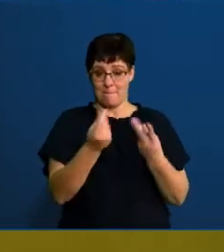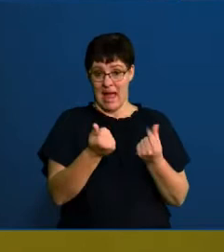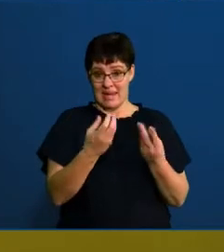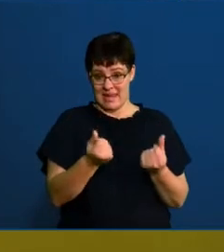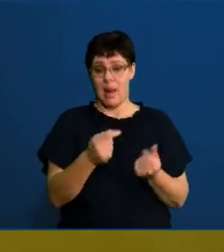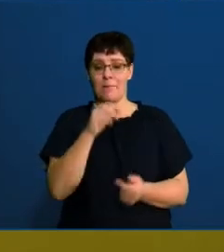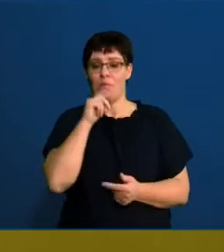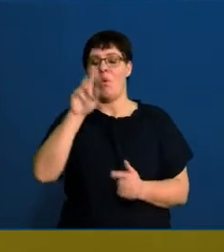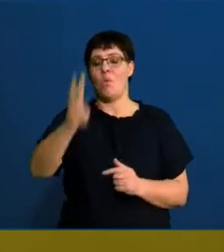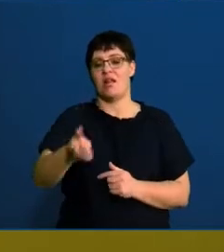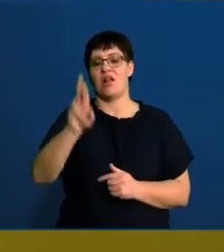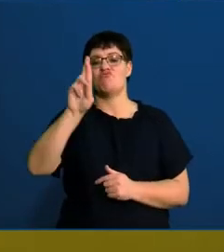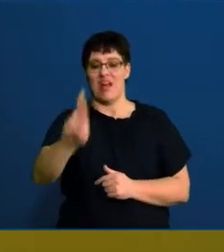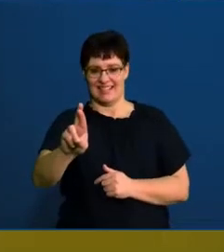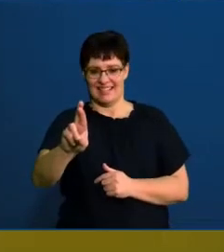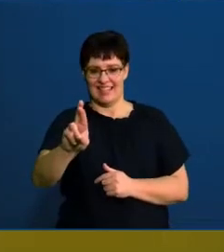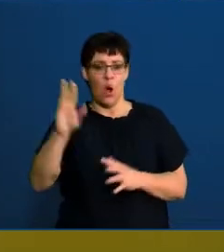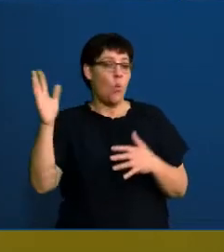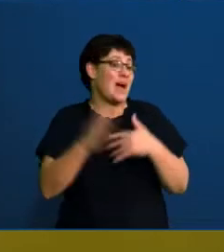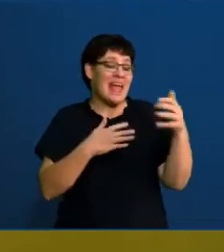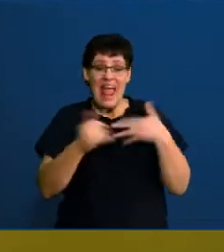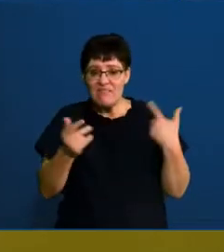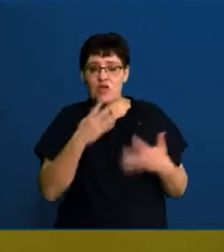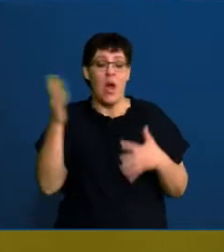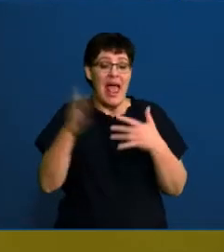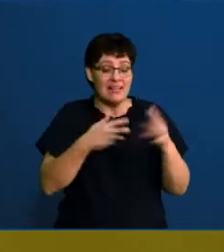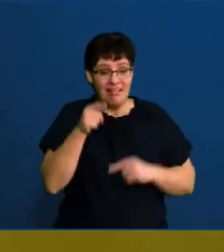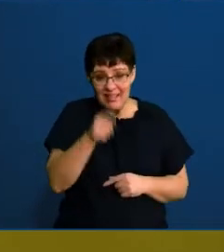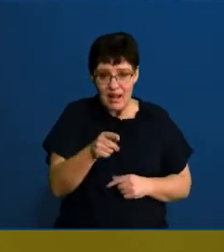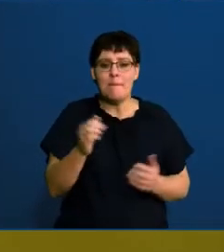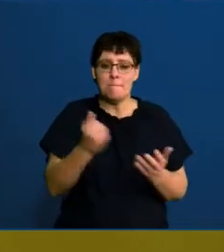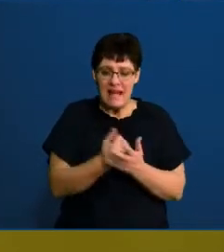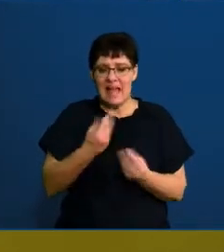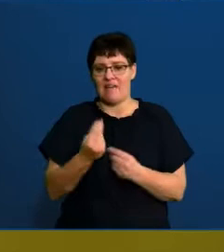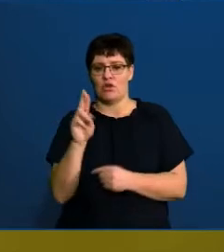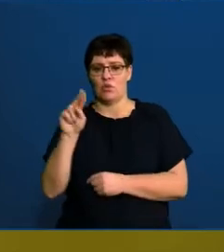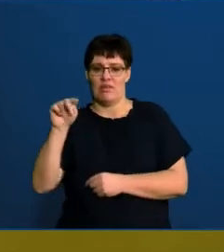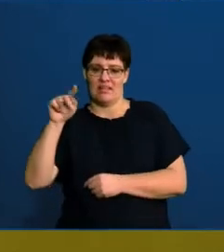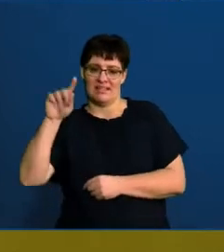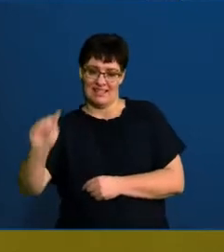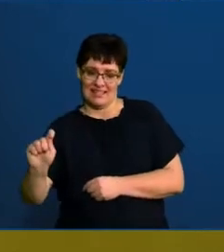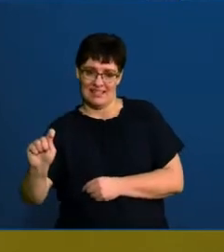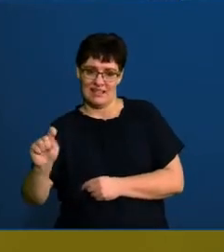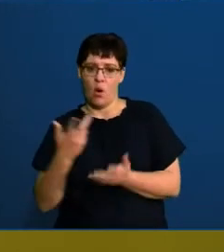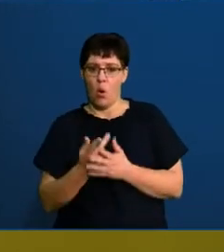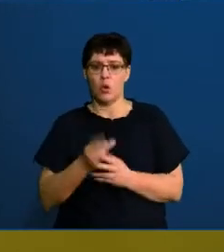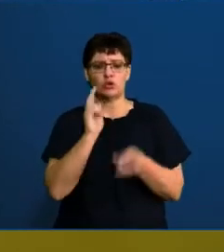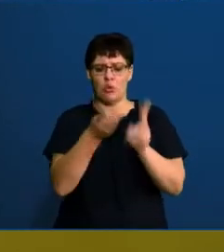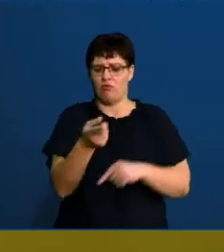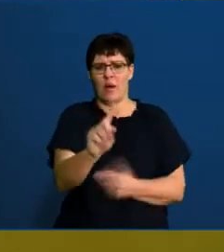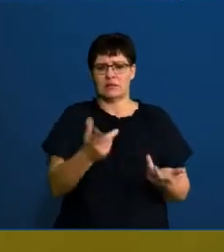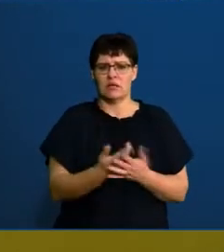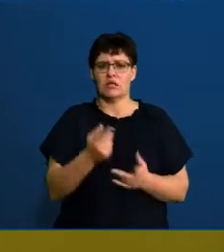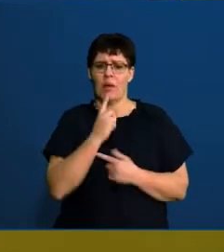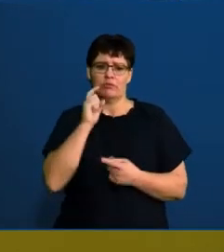will be rands. But whatever you're dealing with is usually a unit. I always say to my kids, it's 12 what? Could be 12